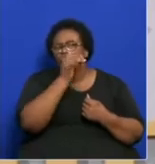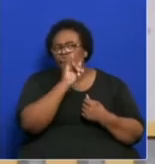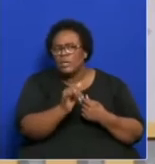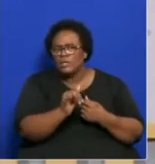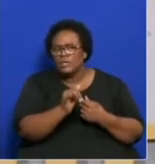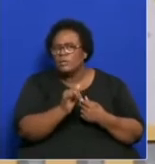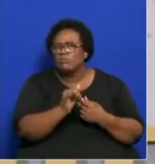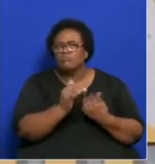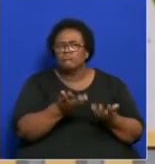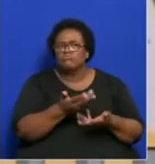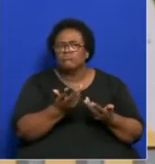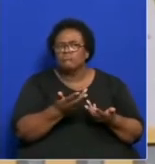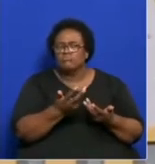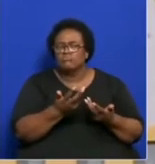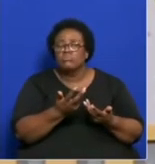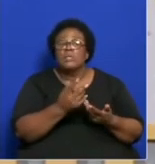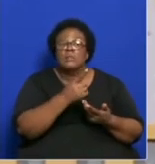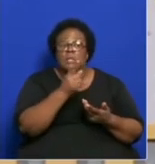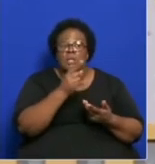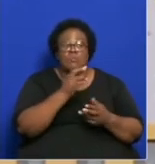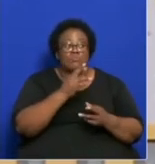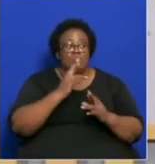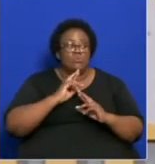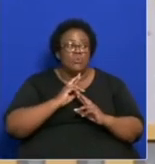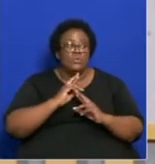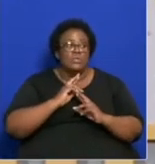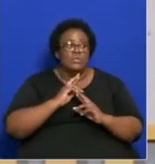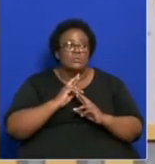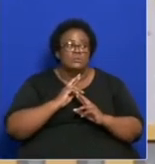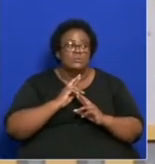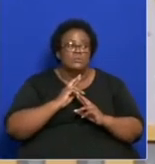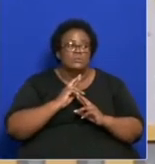they responded to